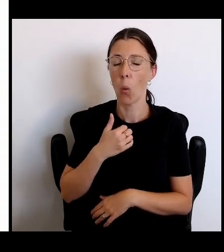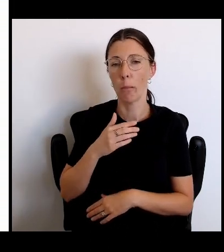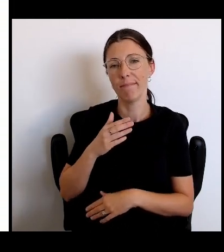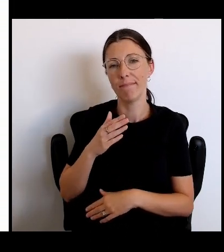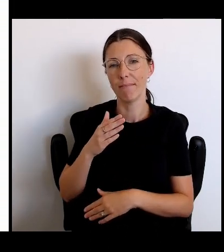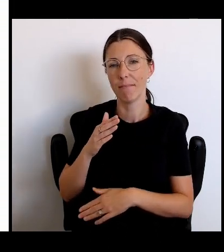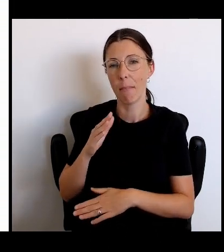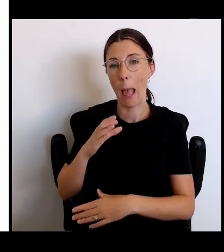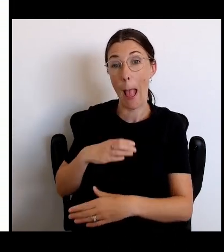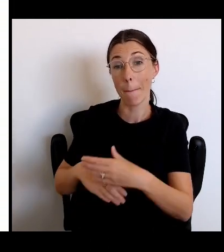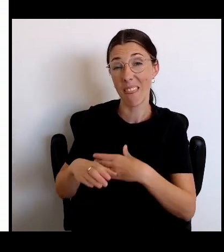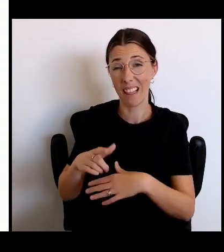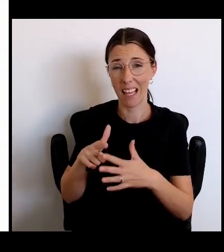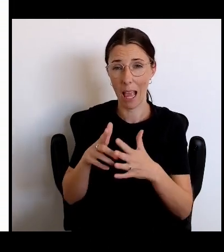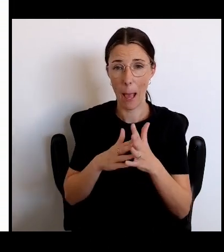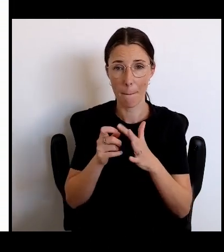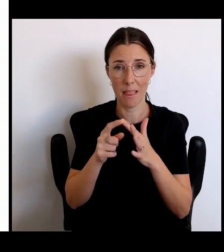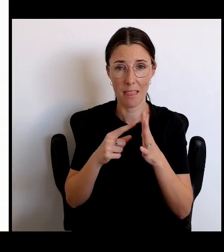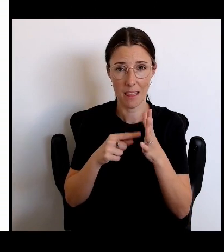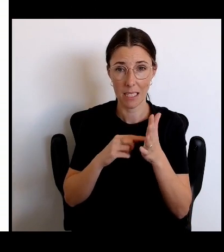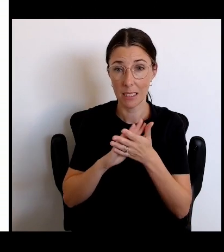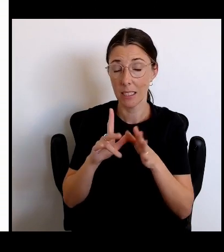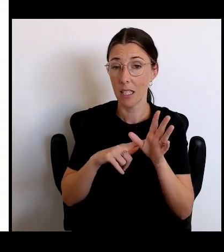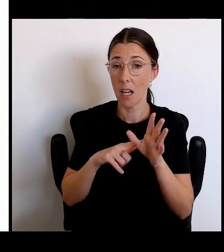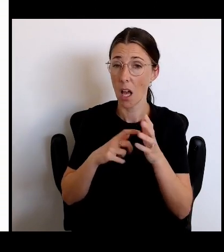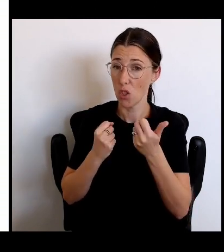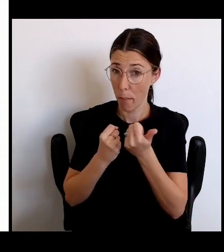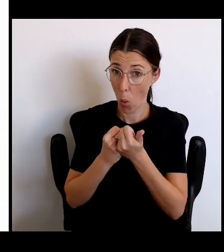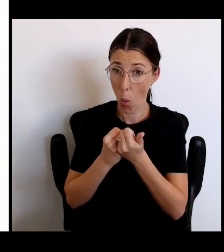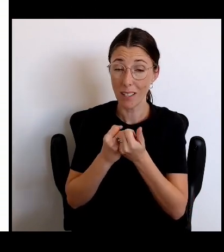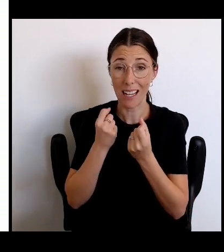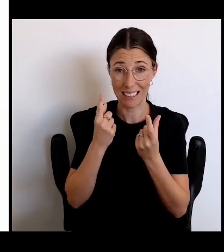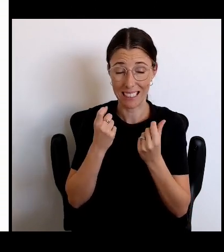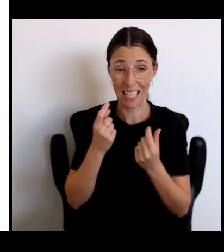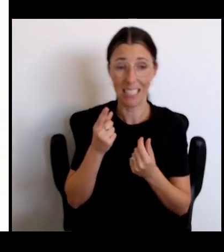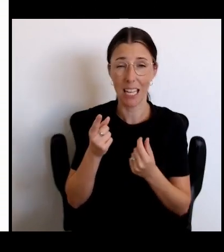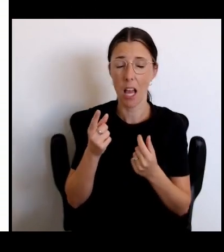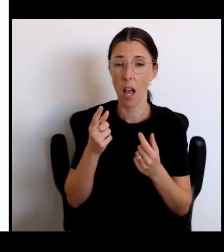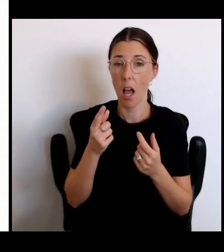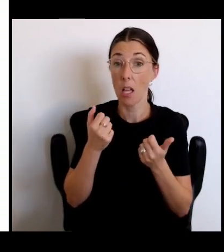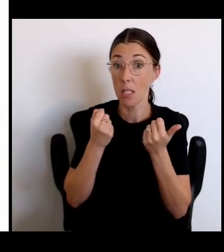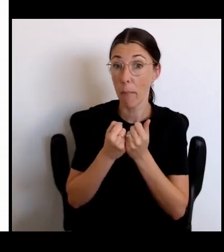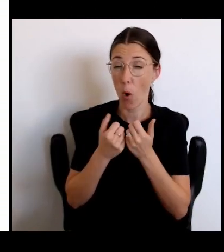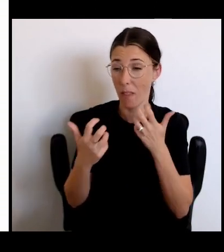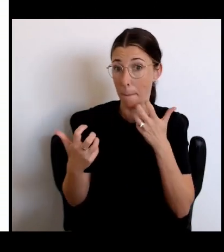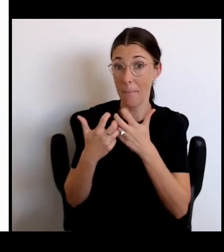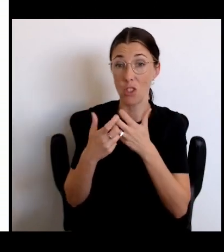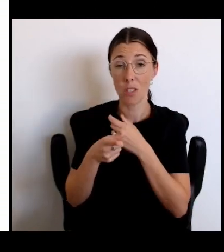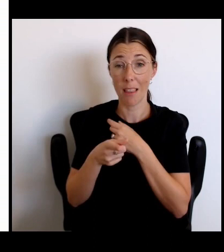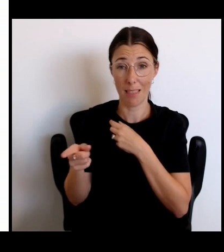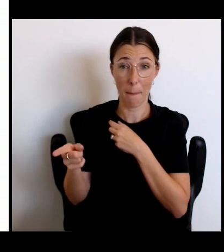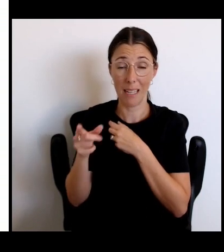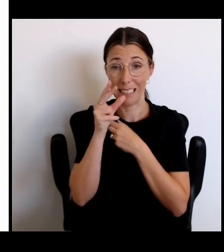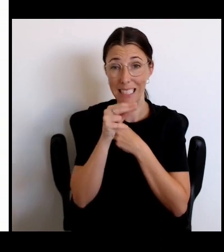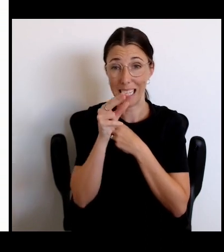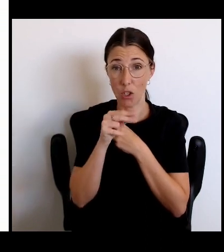support that's tailored to them as teenagers, and particularly a group of teenagers who are going through nicotine addiction